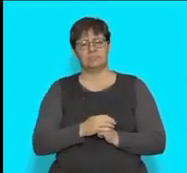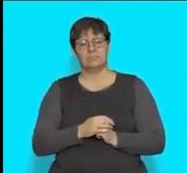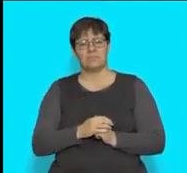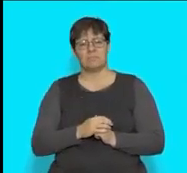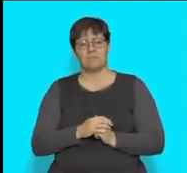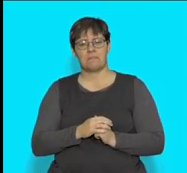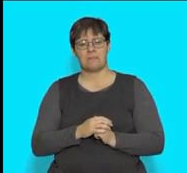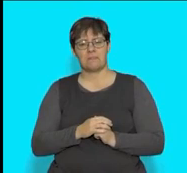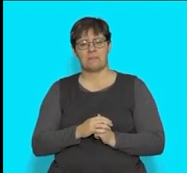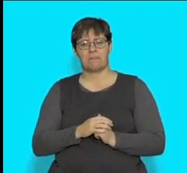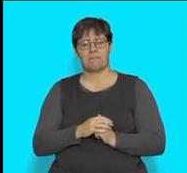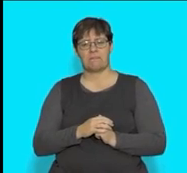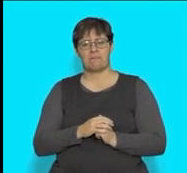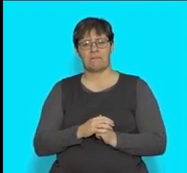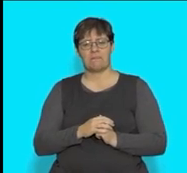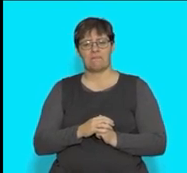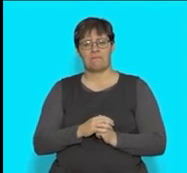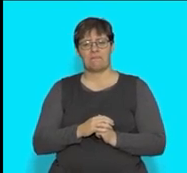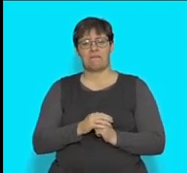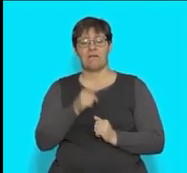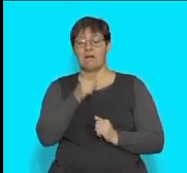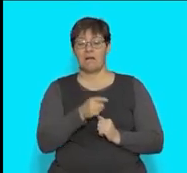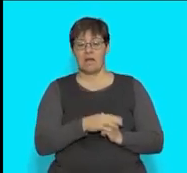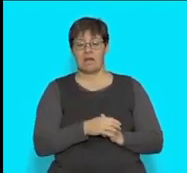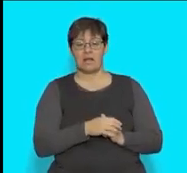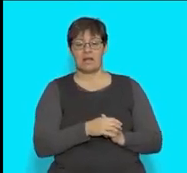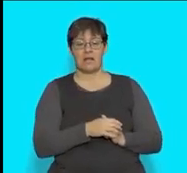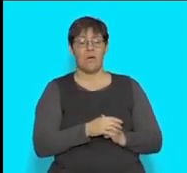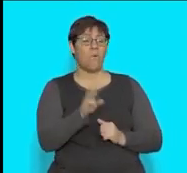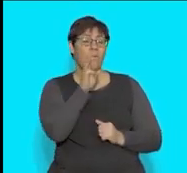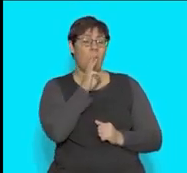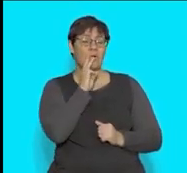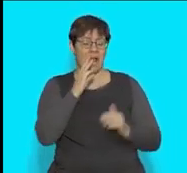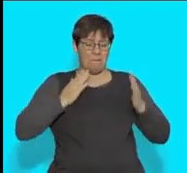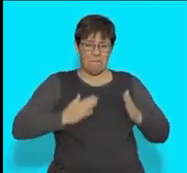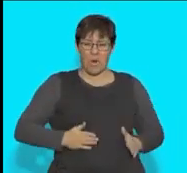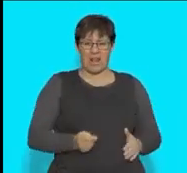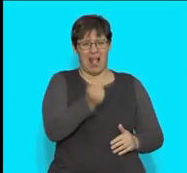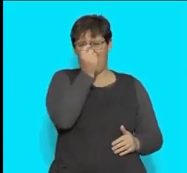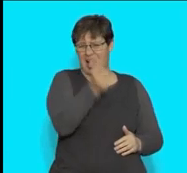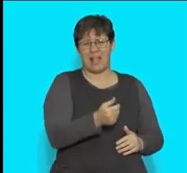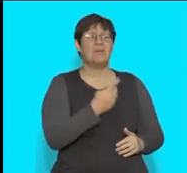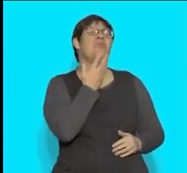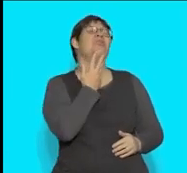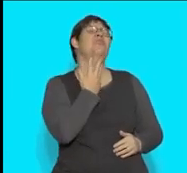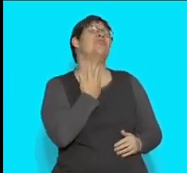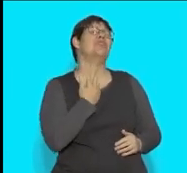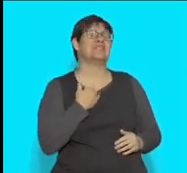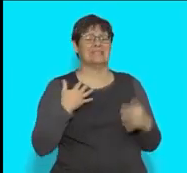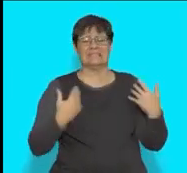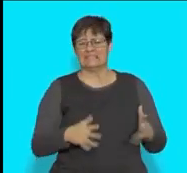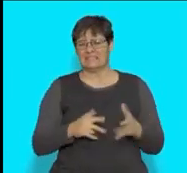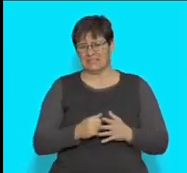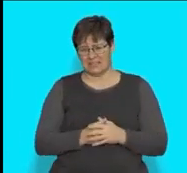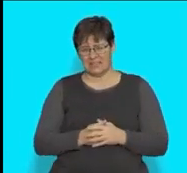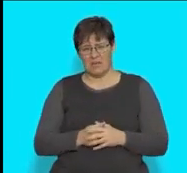especially this first one, when you have had too little water, when you are thirsty, right? And